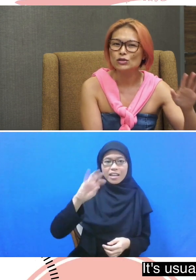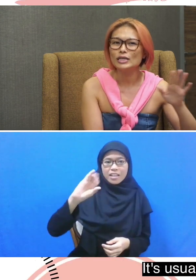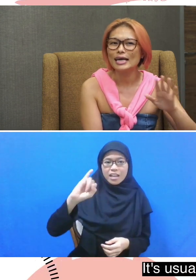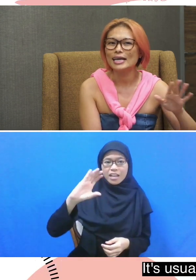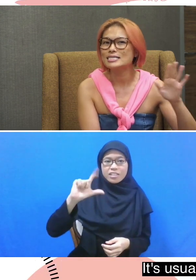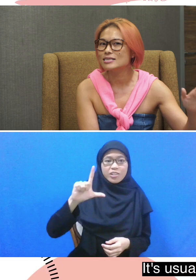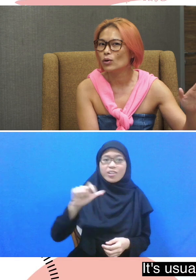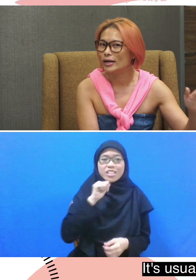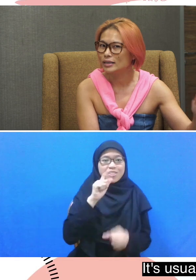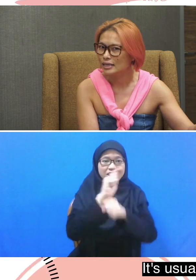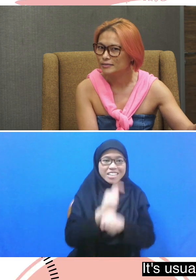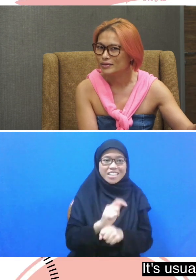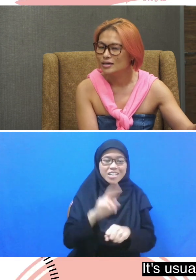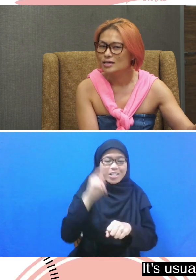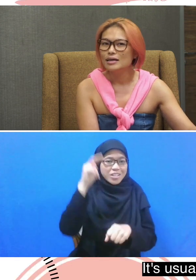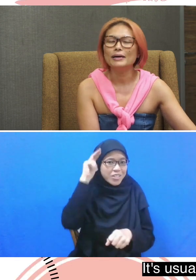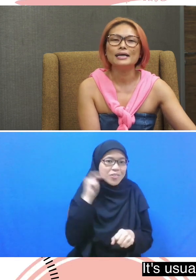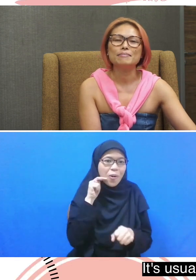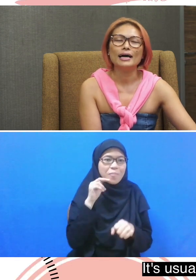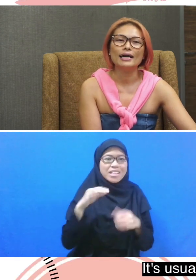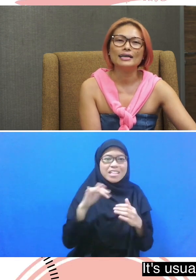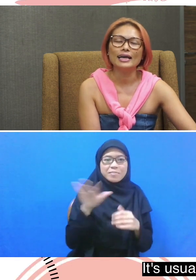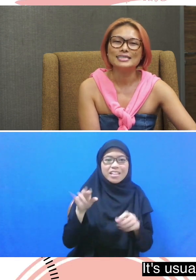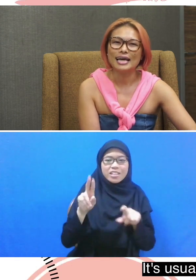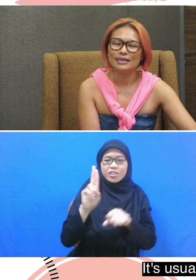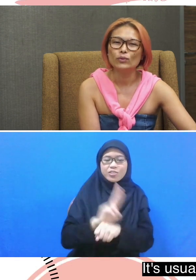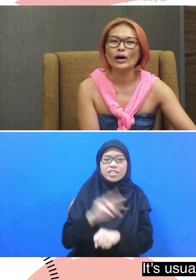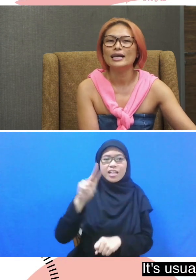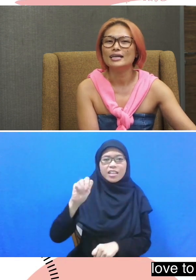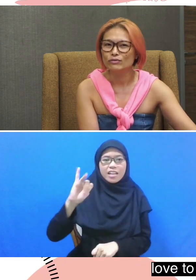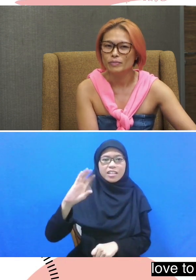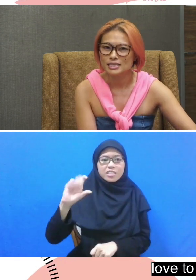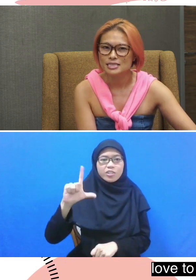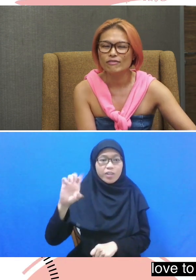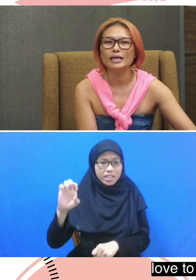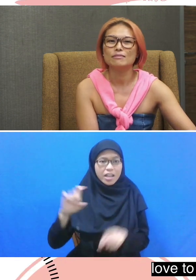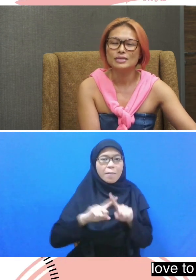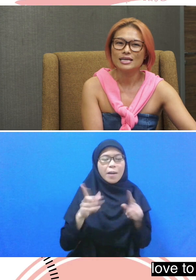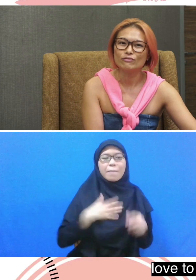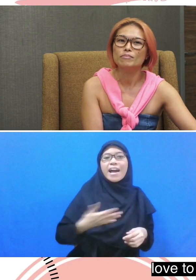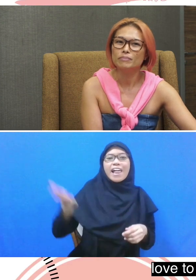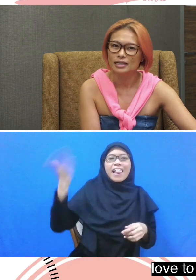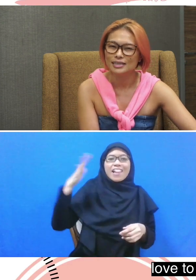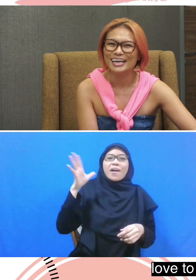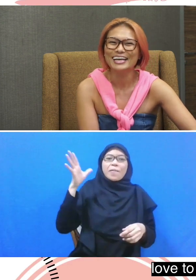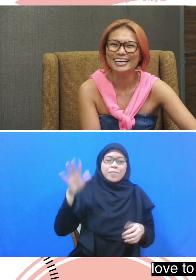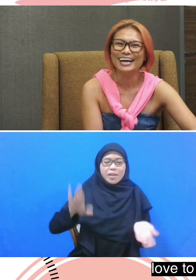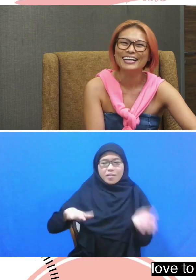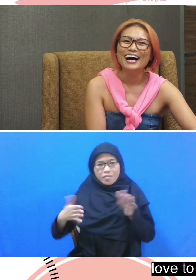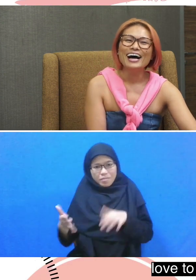It's usually N-I-C-O-L-E. But my late daddy, who I love to bits, have made the mistake from birth